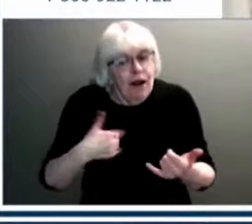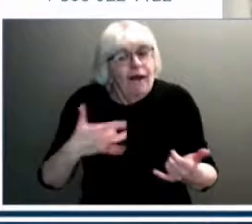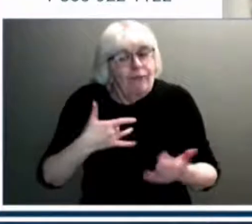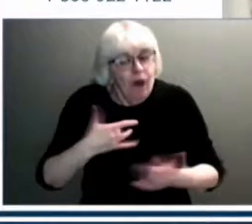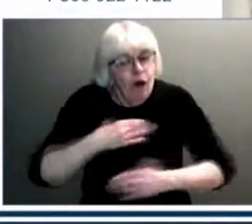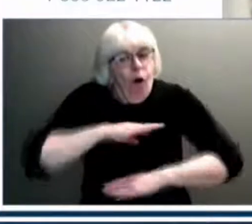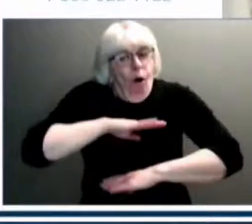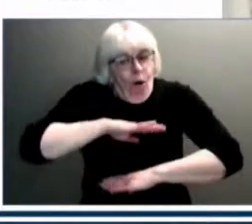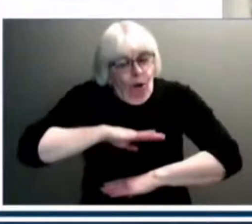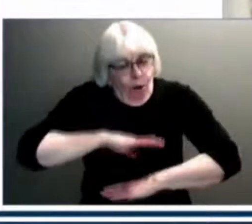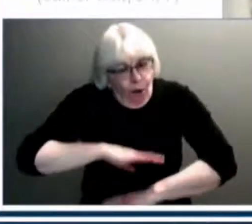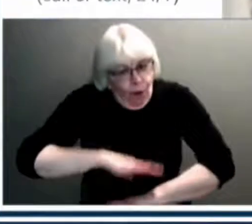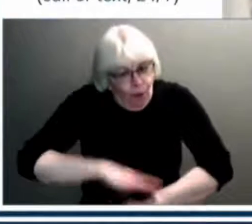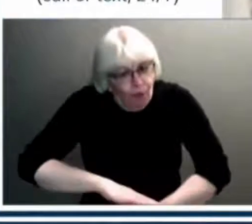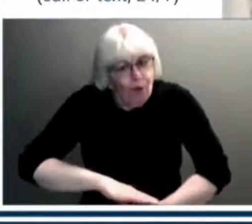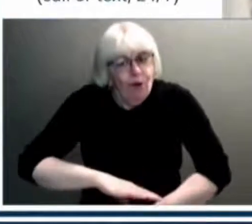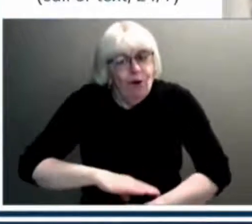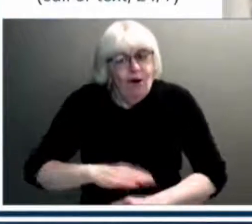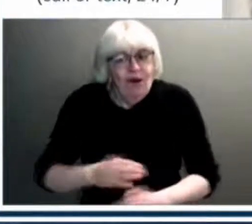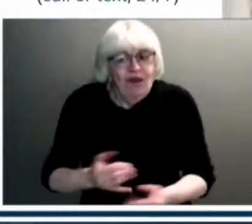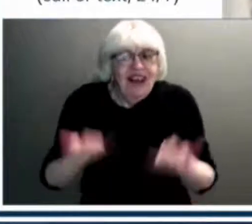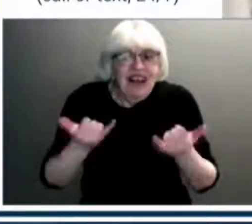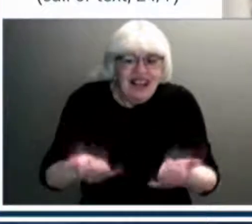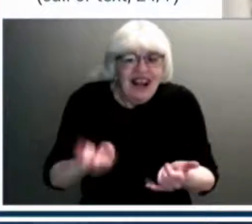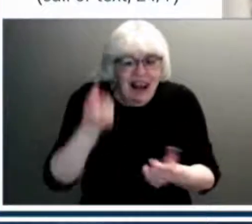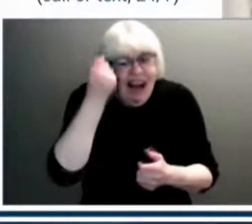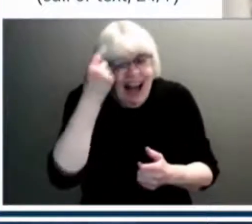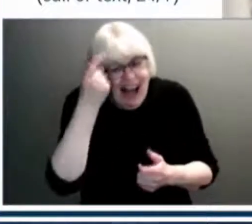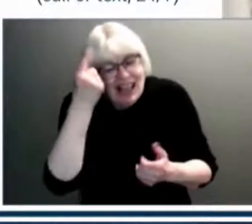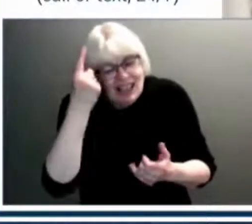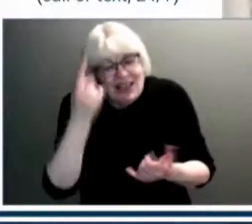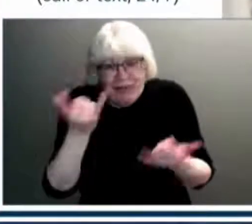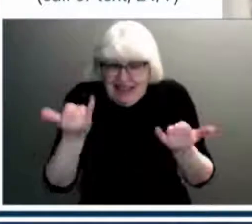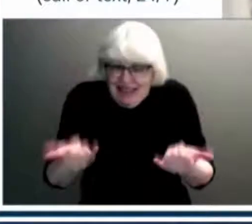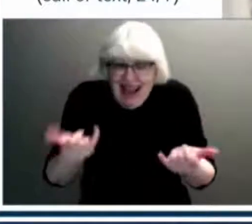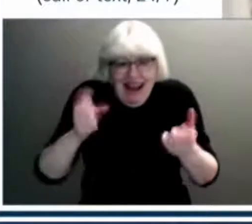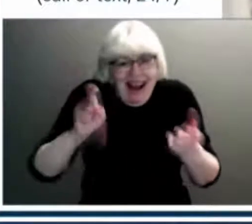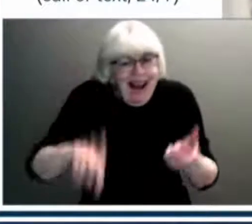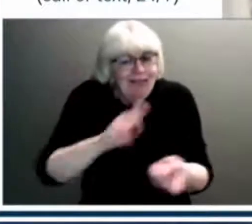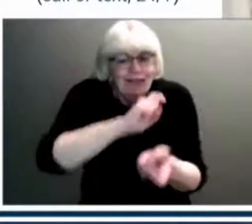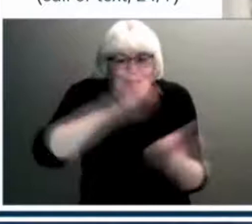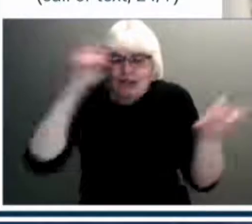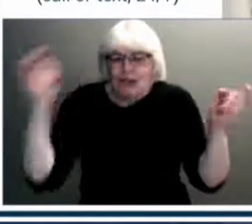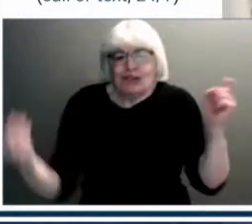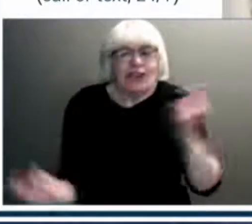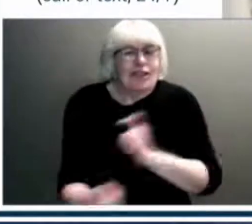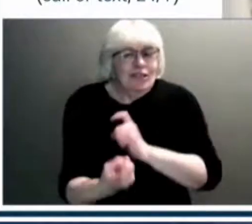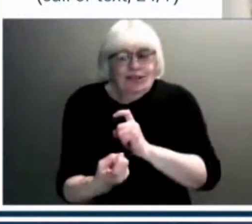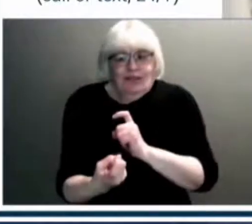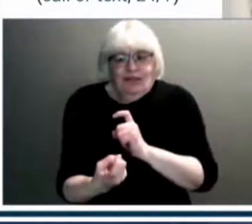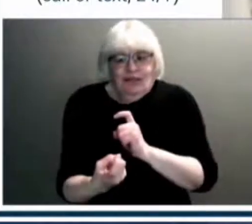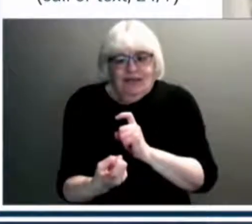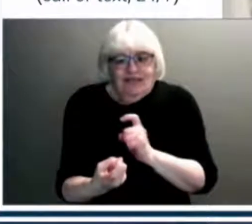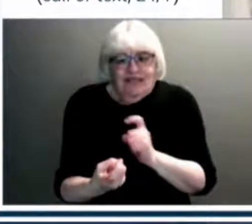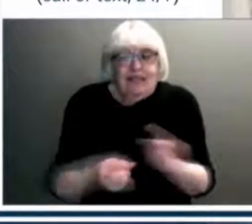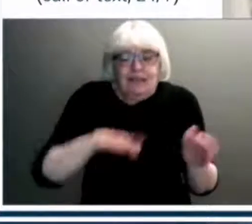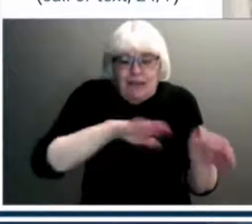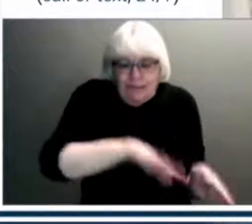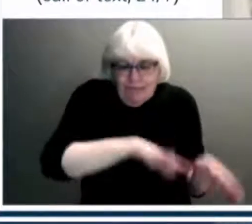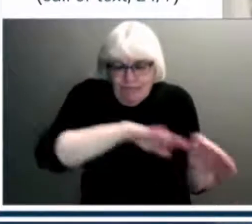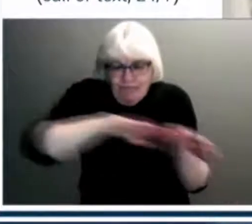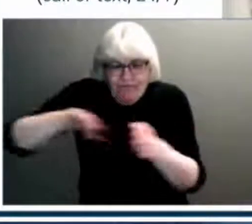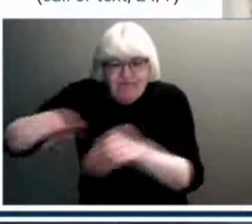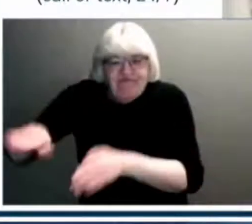is difficult, but we have to start moving away from the way we've been testing, and we have to make that move for a couple of